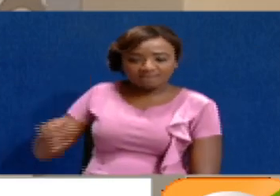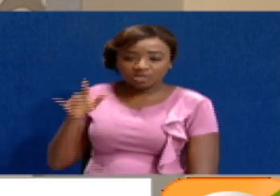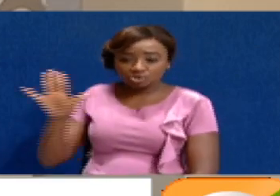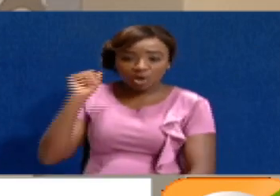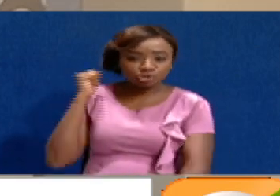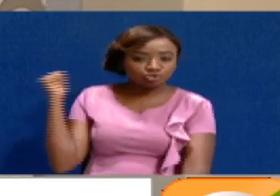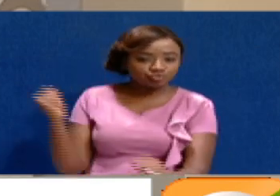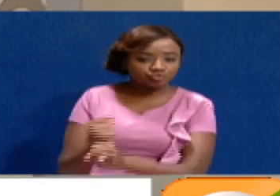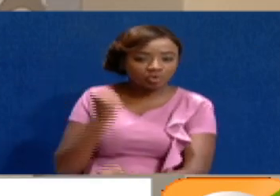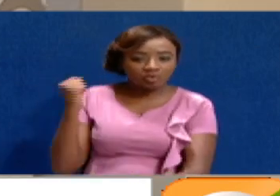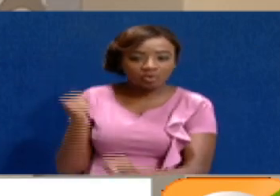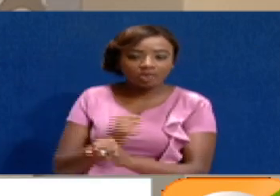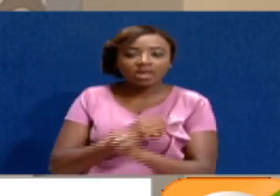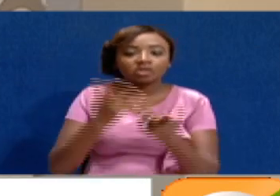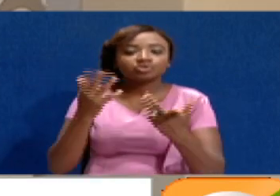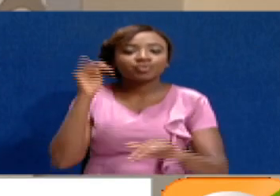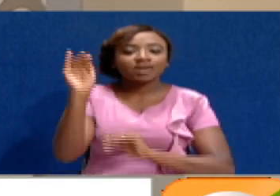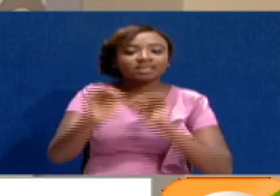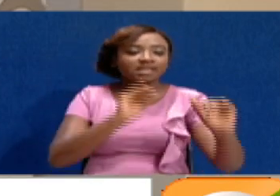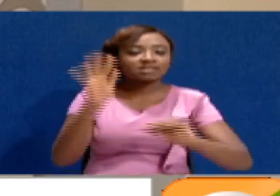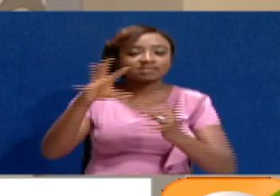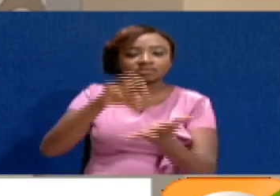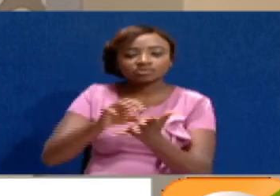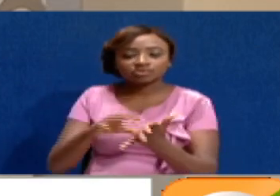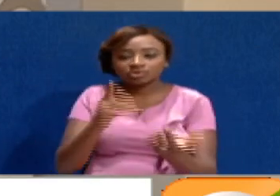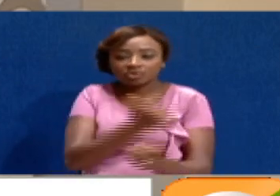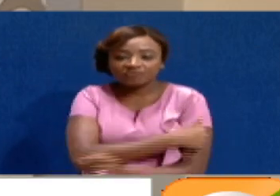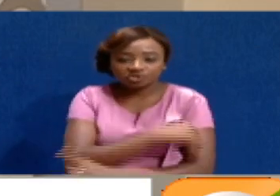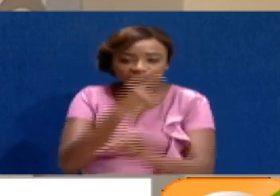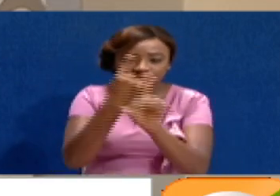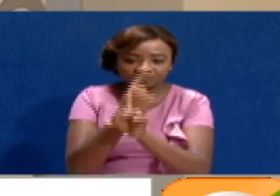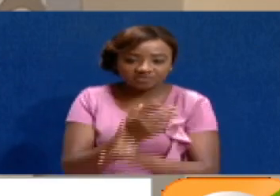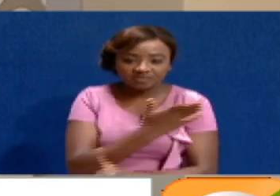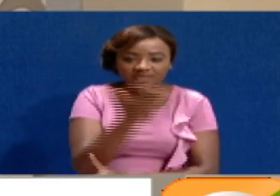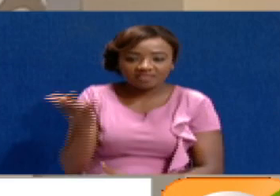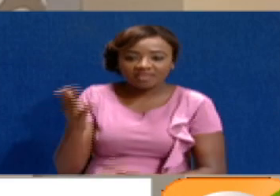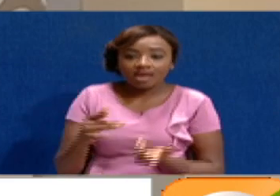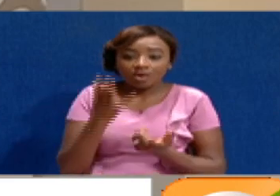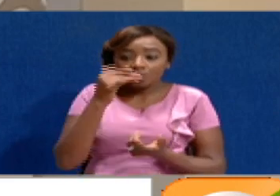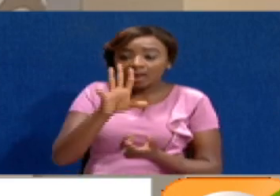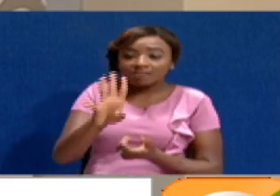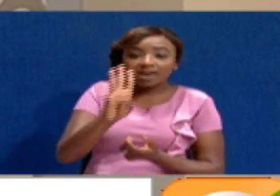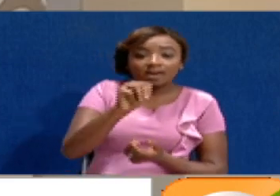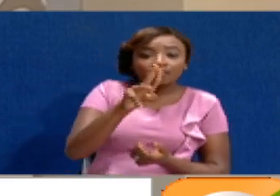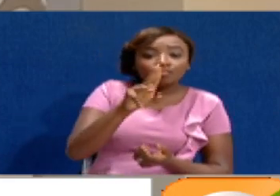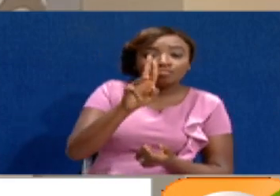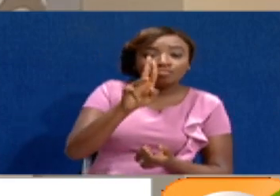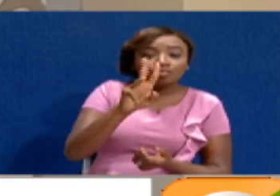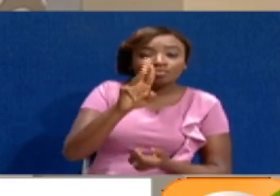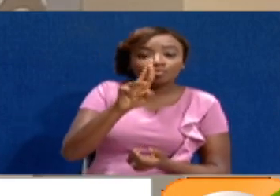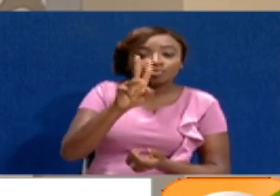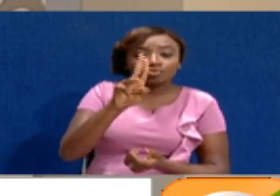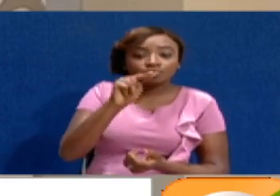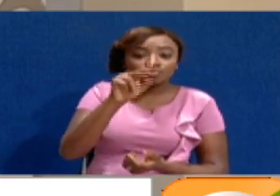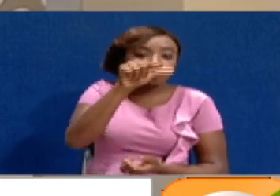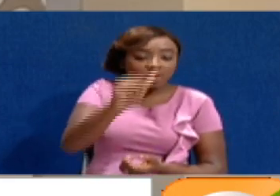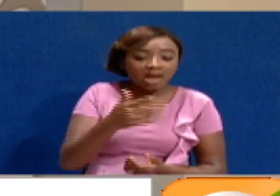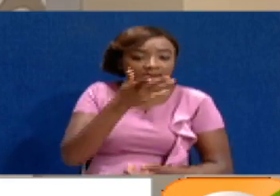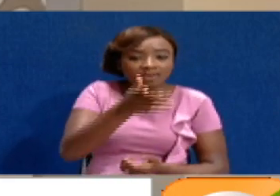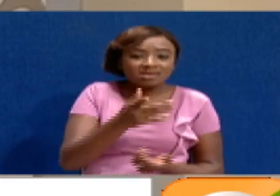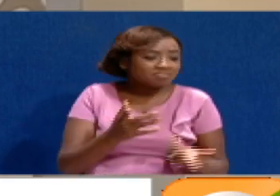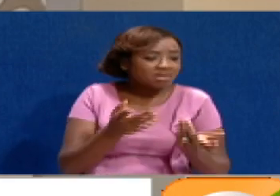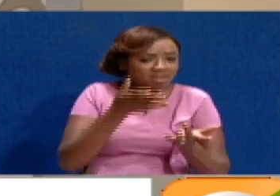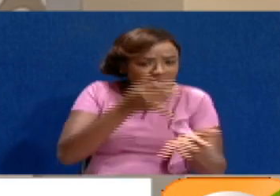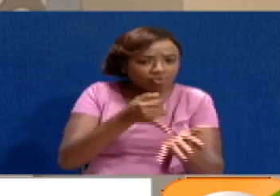his job to seek to ask about the state of the hospitals that the late Murunga went to, which were reportedly incapable of handling